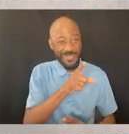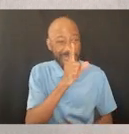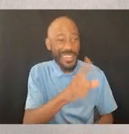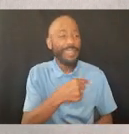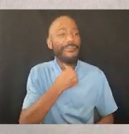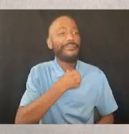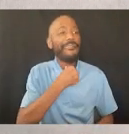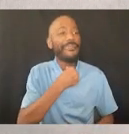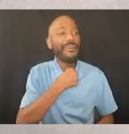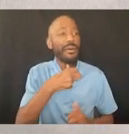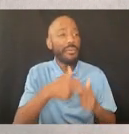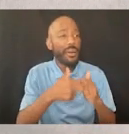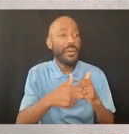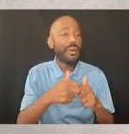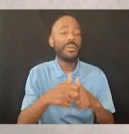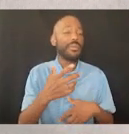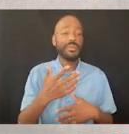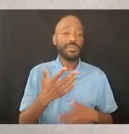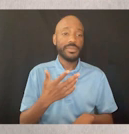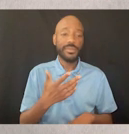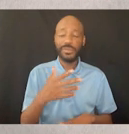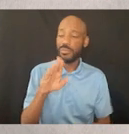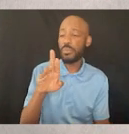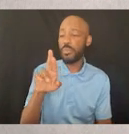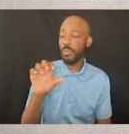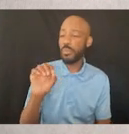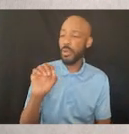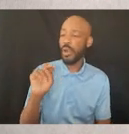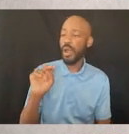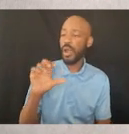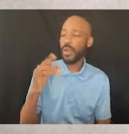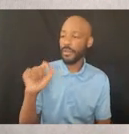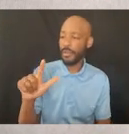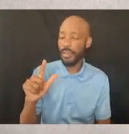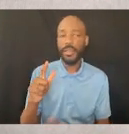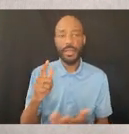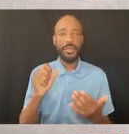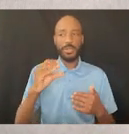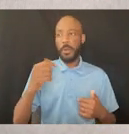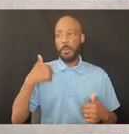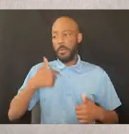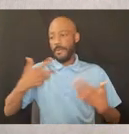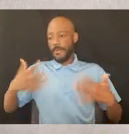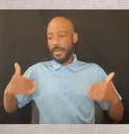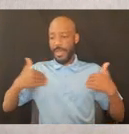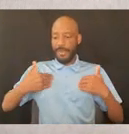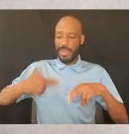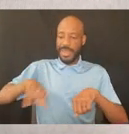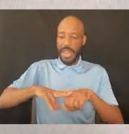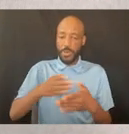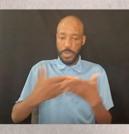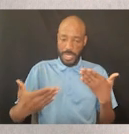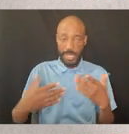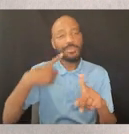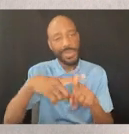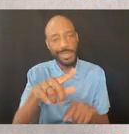so we already had a lot of tools of natural things, and of course his inhaler, but natural things to pull him out when